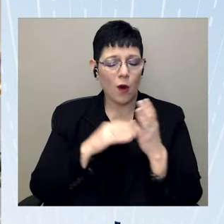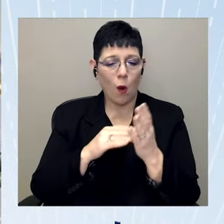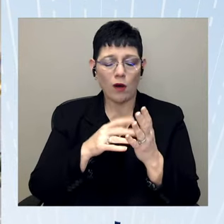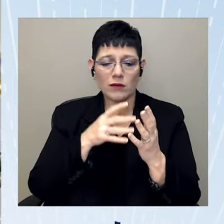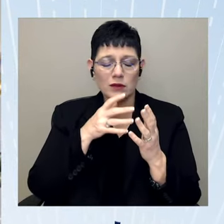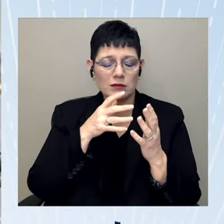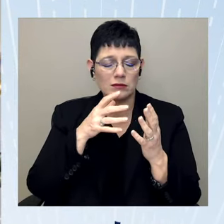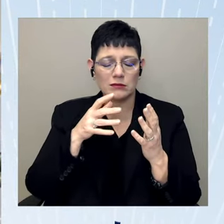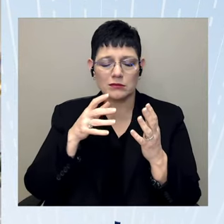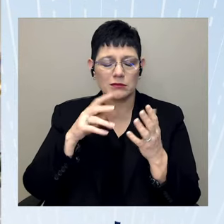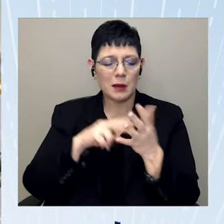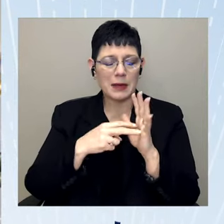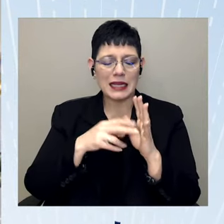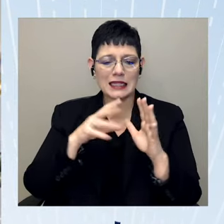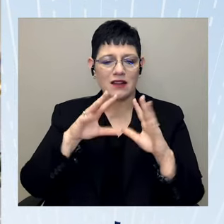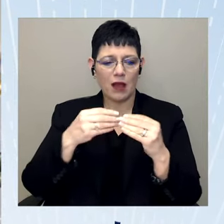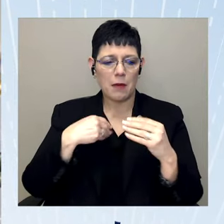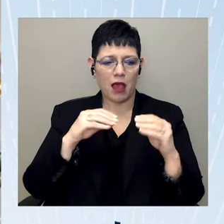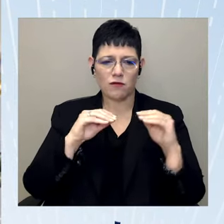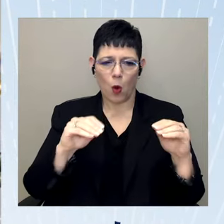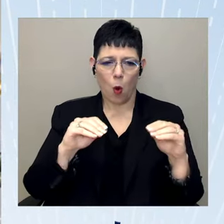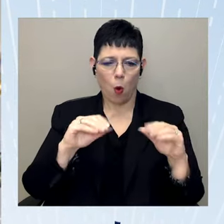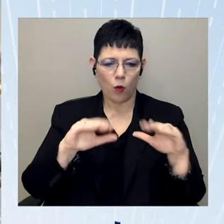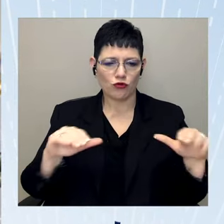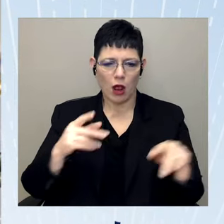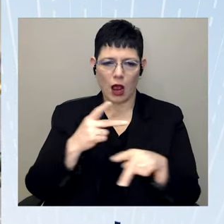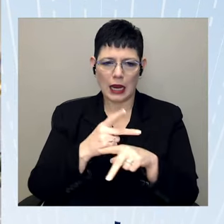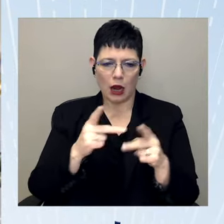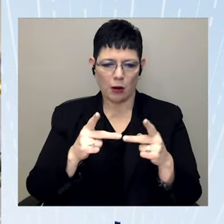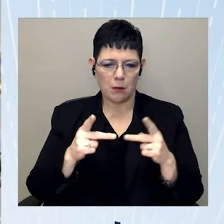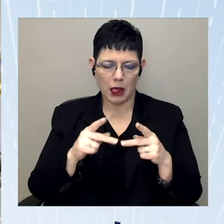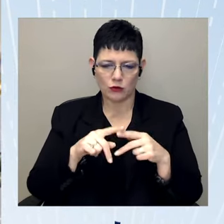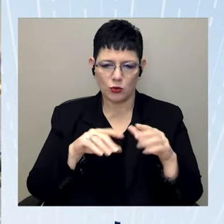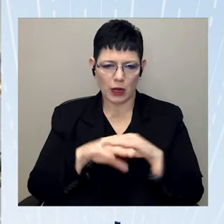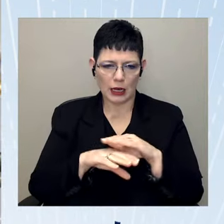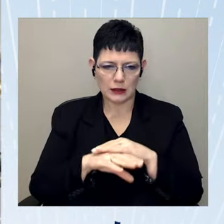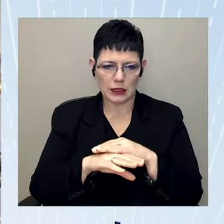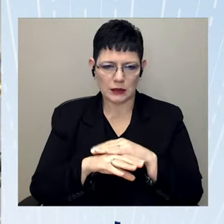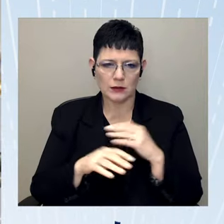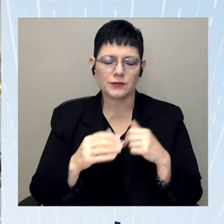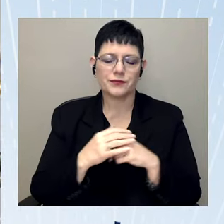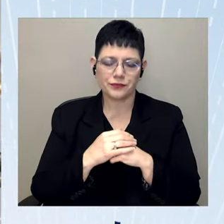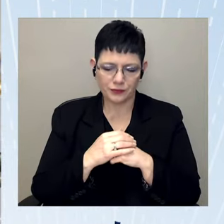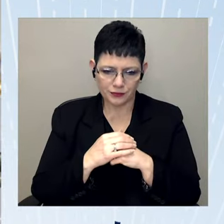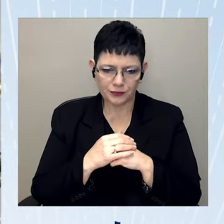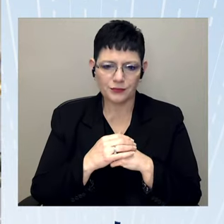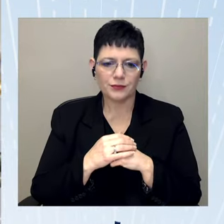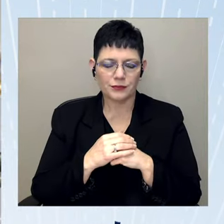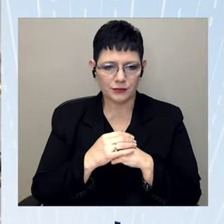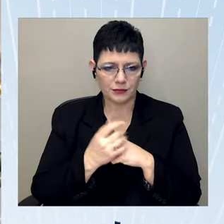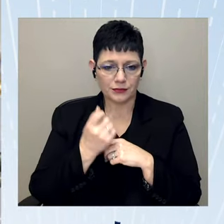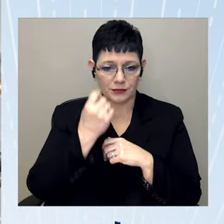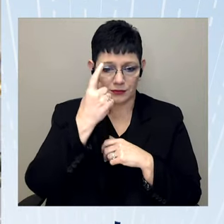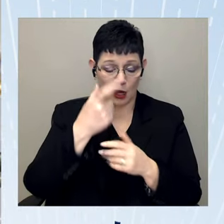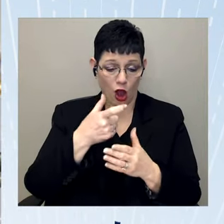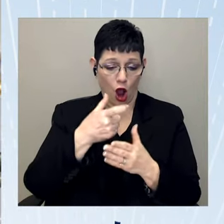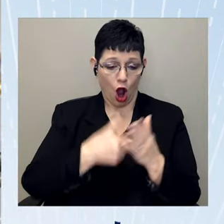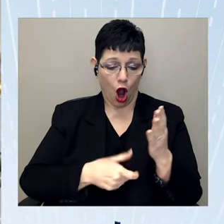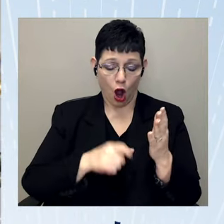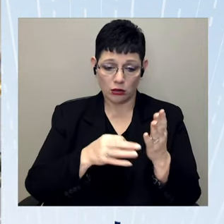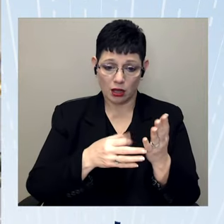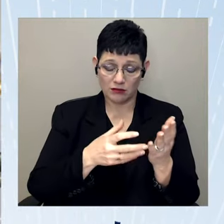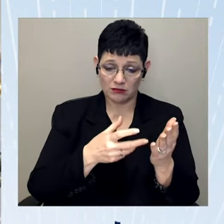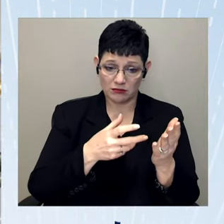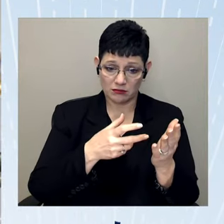deserts. The practice of paying for child care is below the actual cost that it costs for us